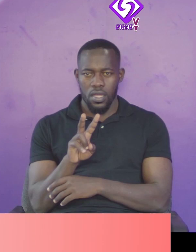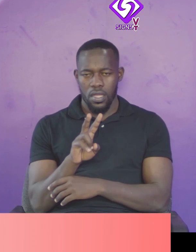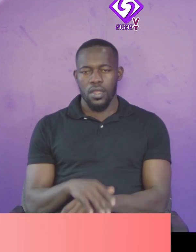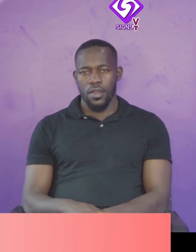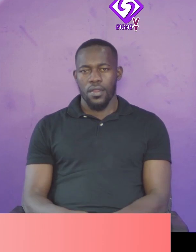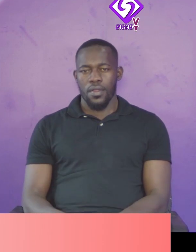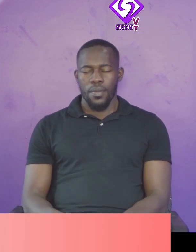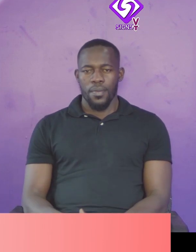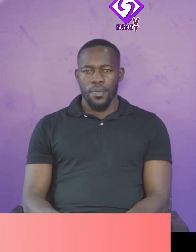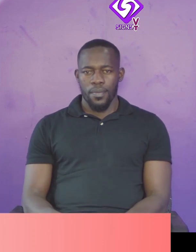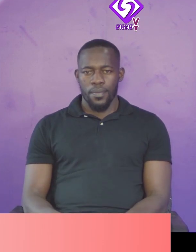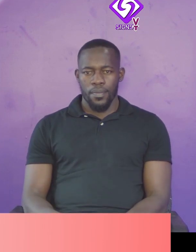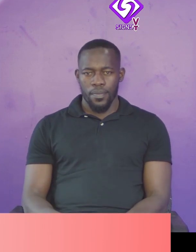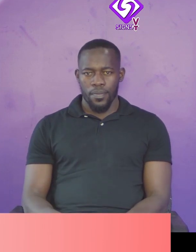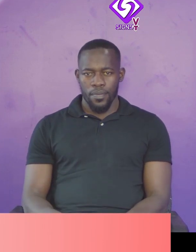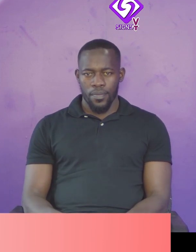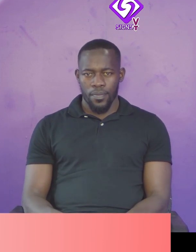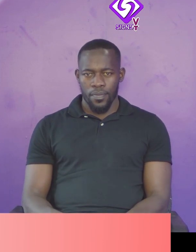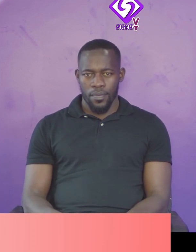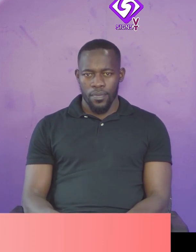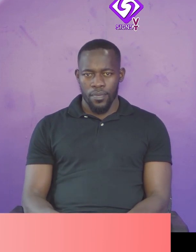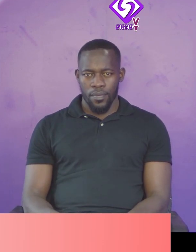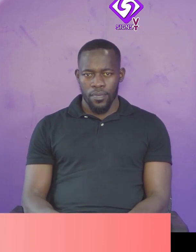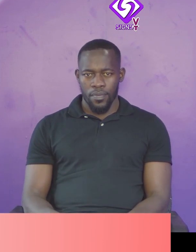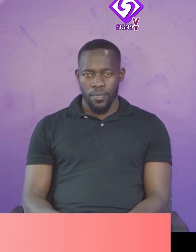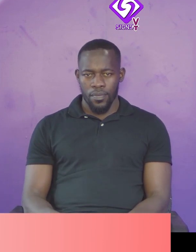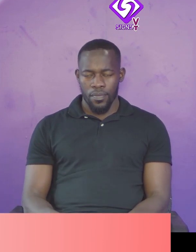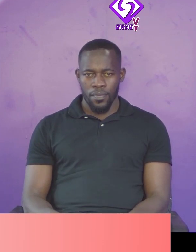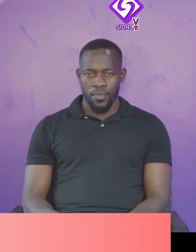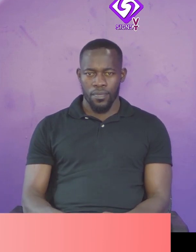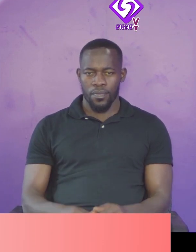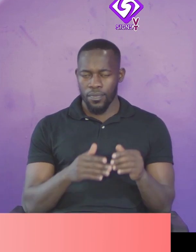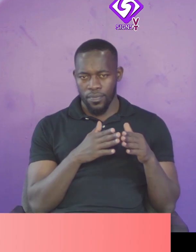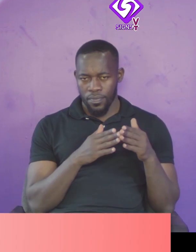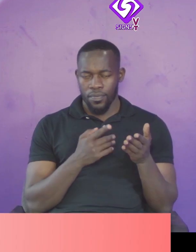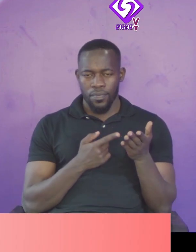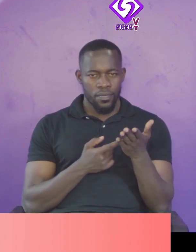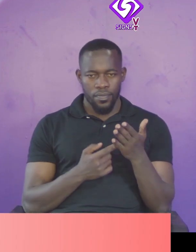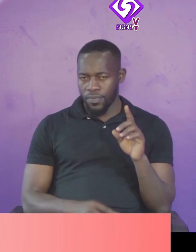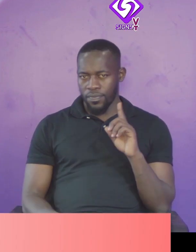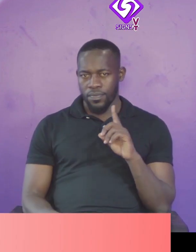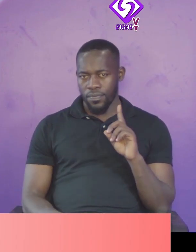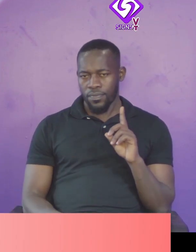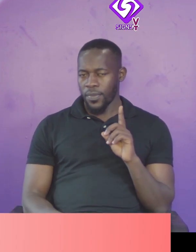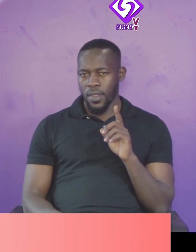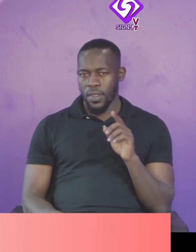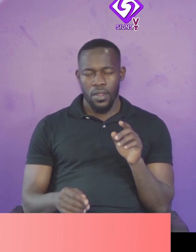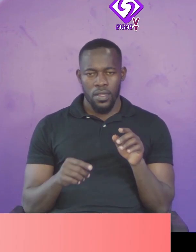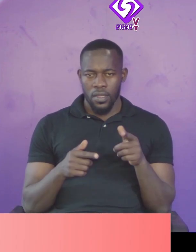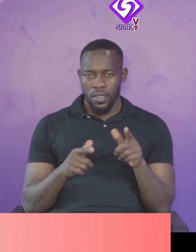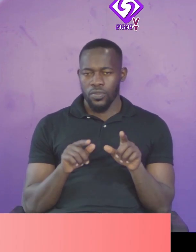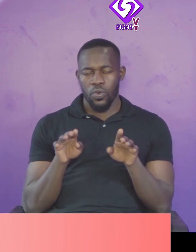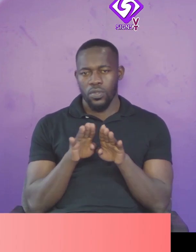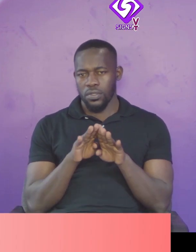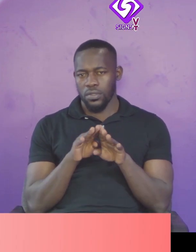evening. If I allow you to talk about Arsenal, we can leave here at 6 p.m. And I